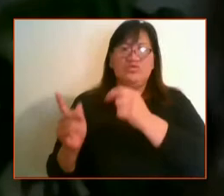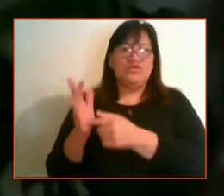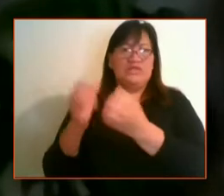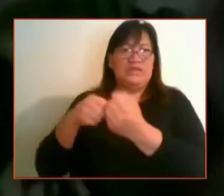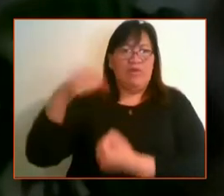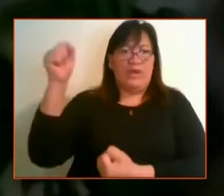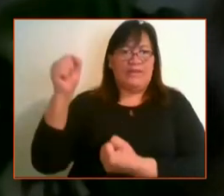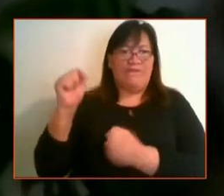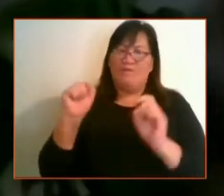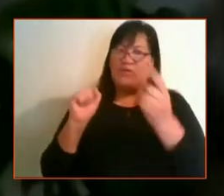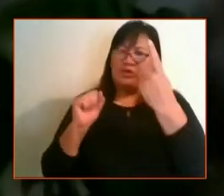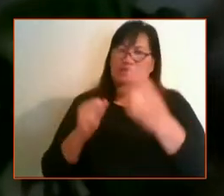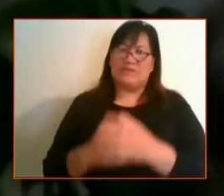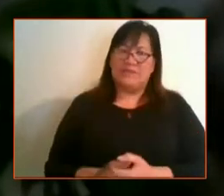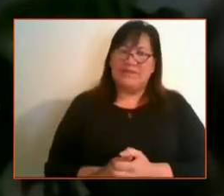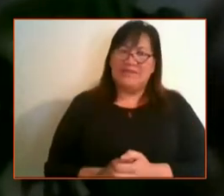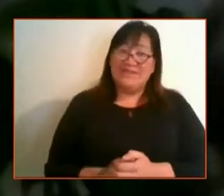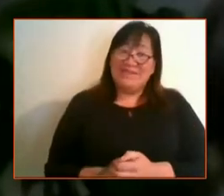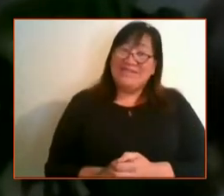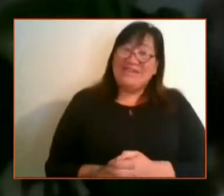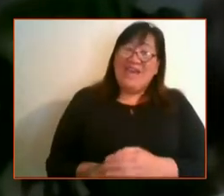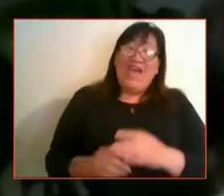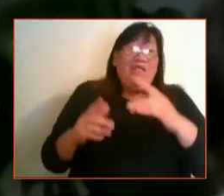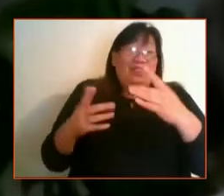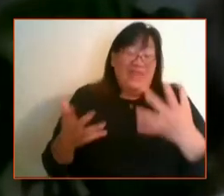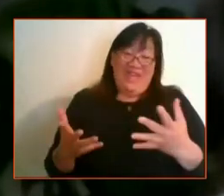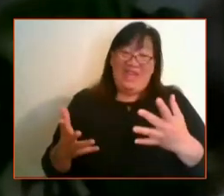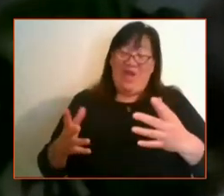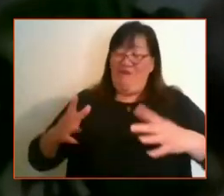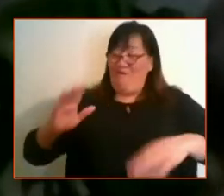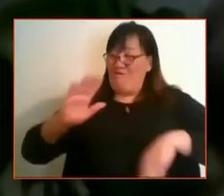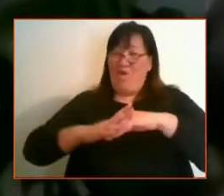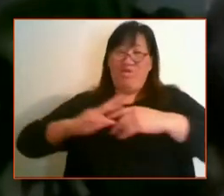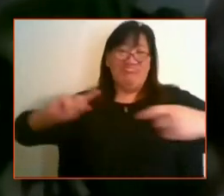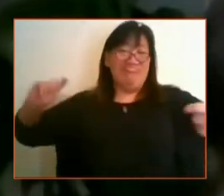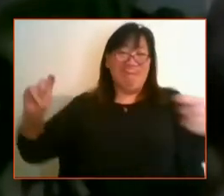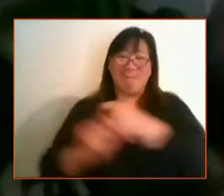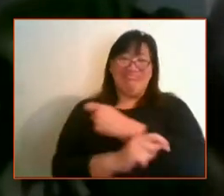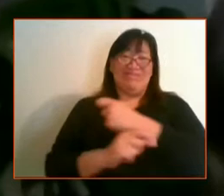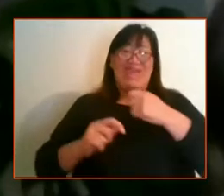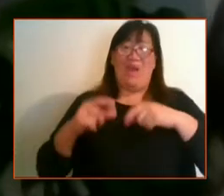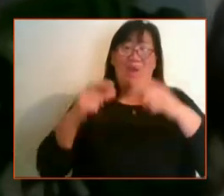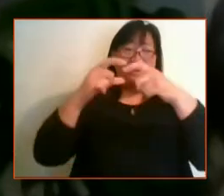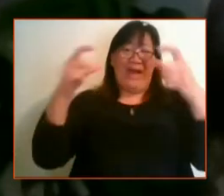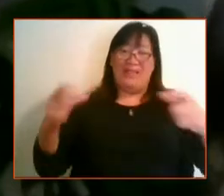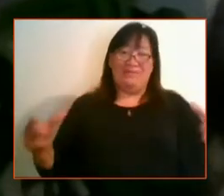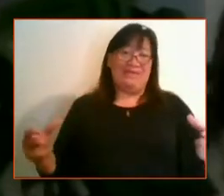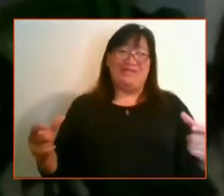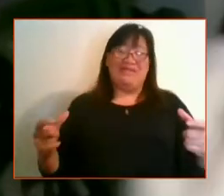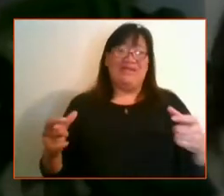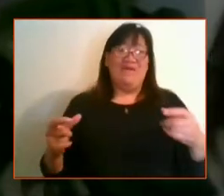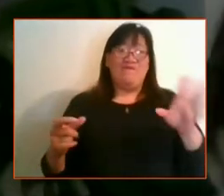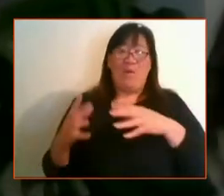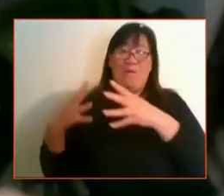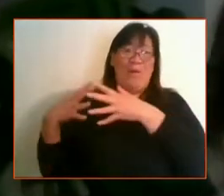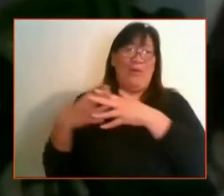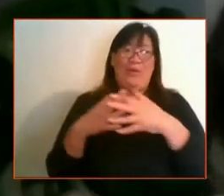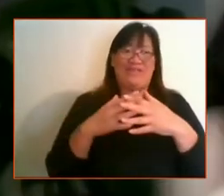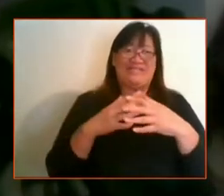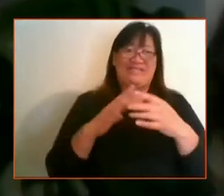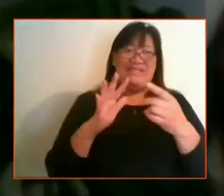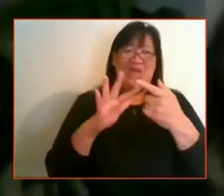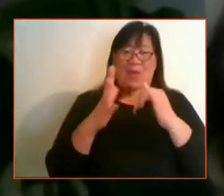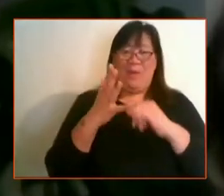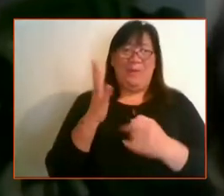and short of completely reforming the way that our parliament operates from an inherently colonial Westminster